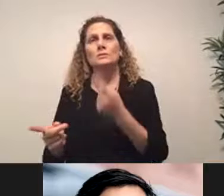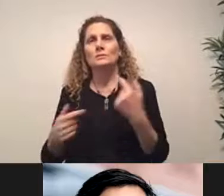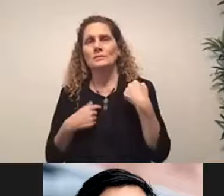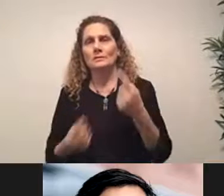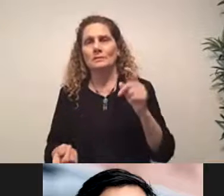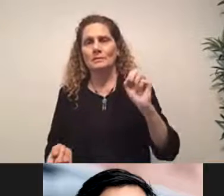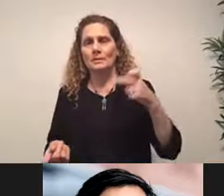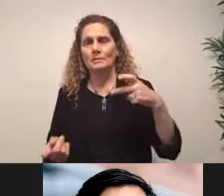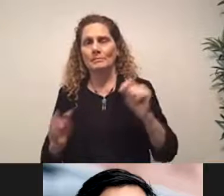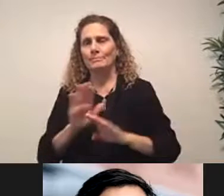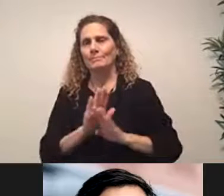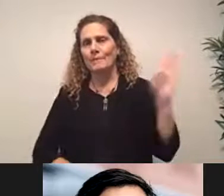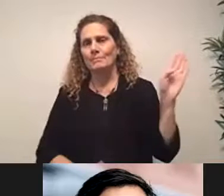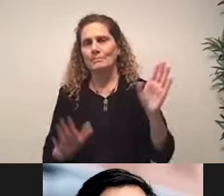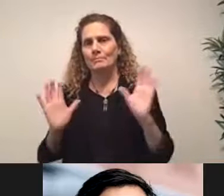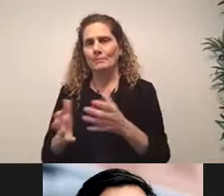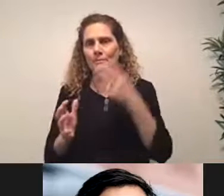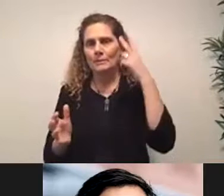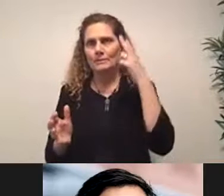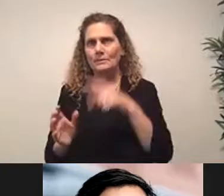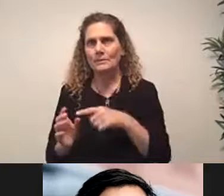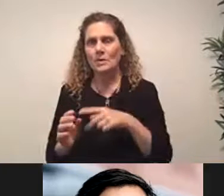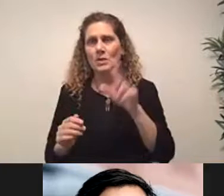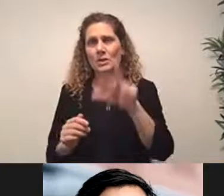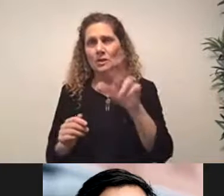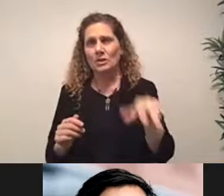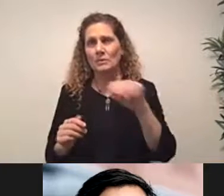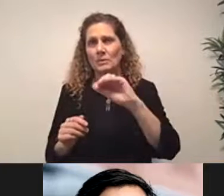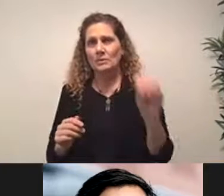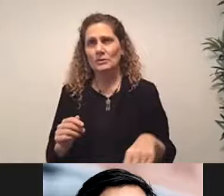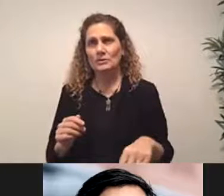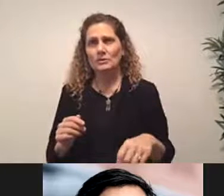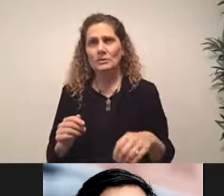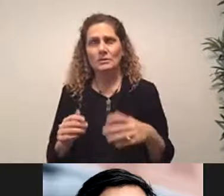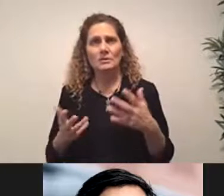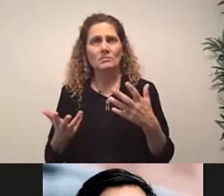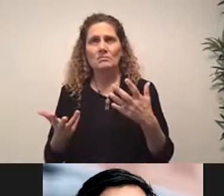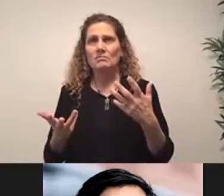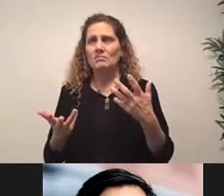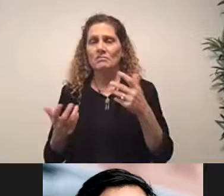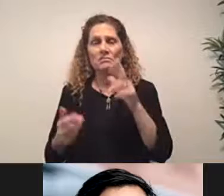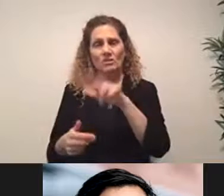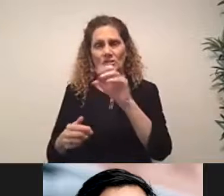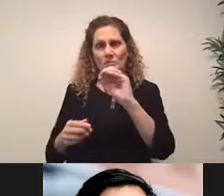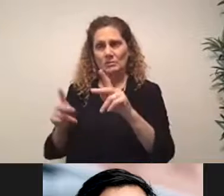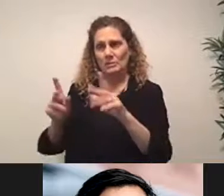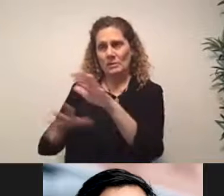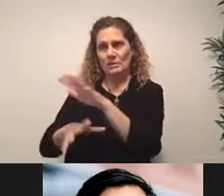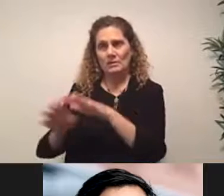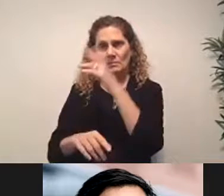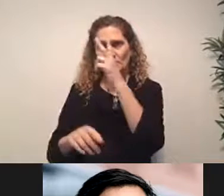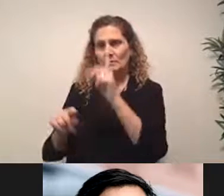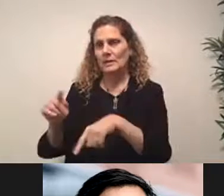of our households have identified skipping rent or mortgage payments, putting them at risk for evictions and